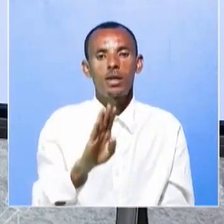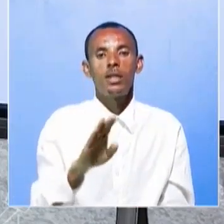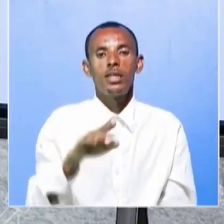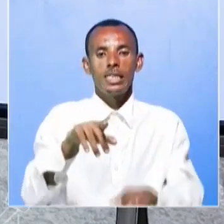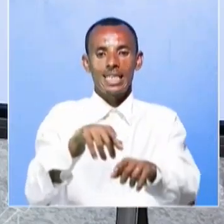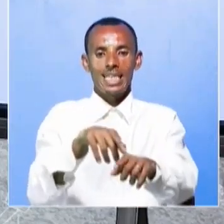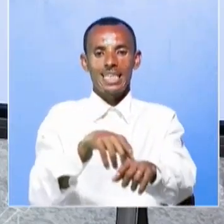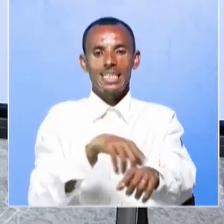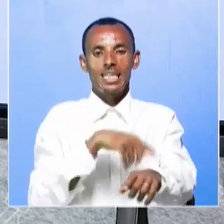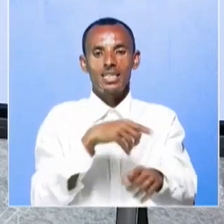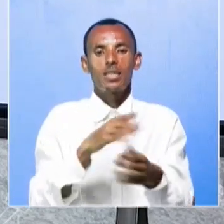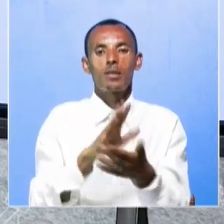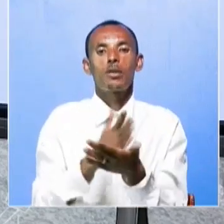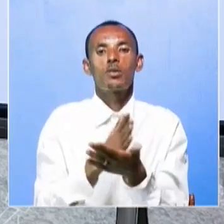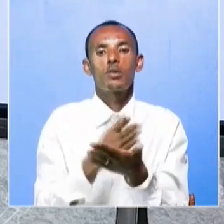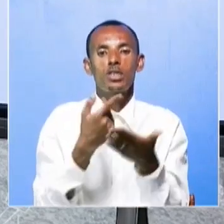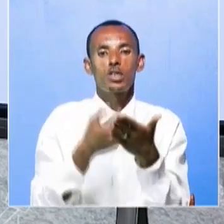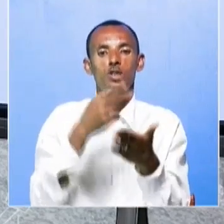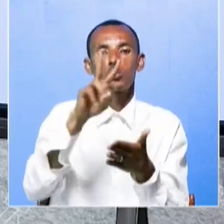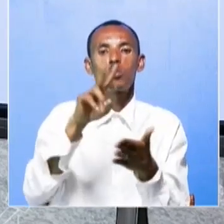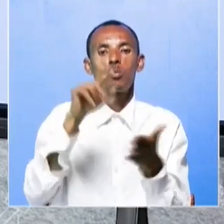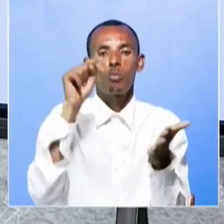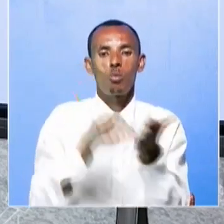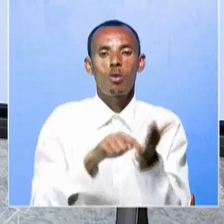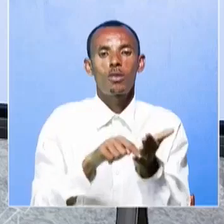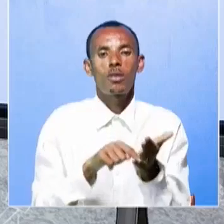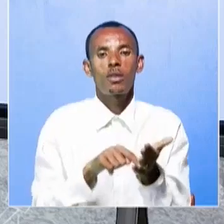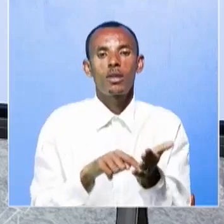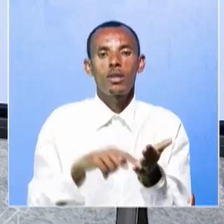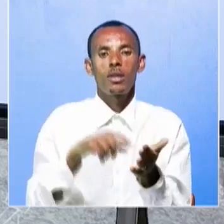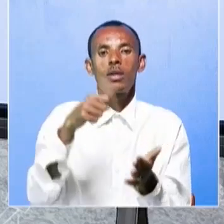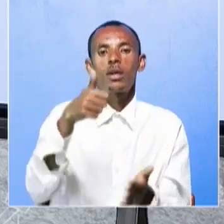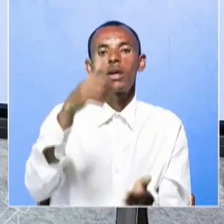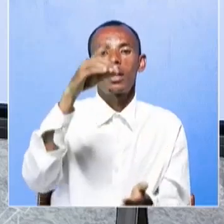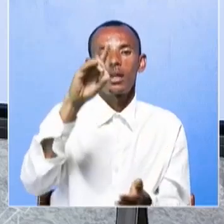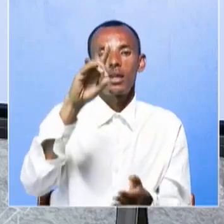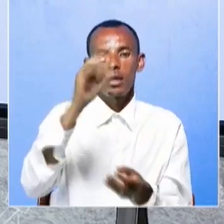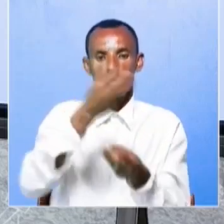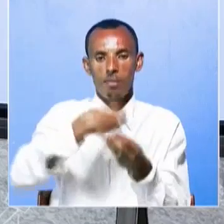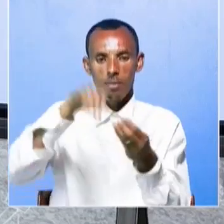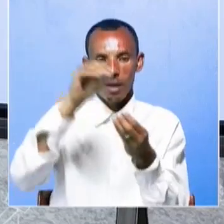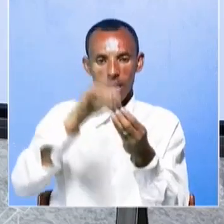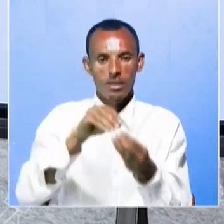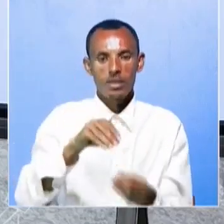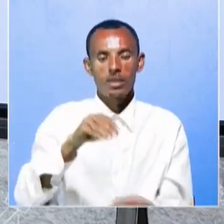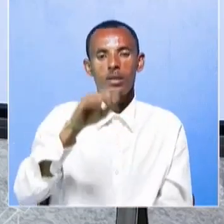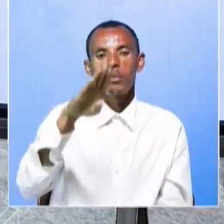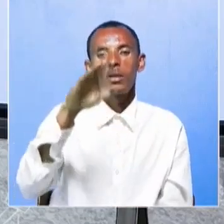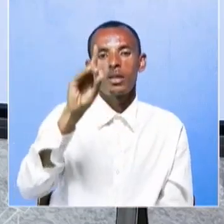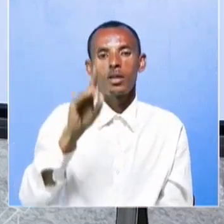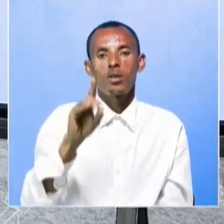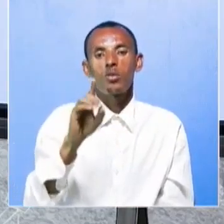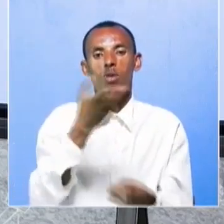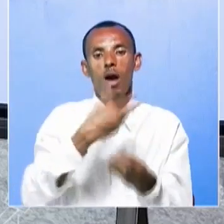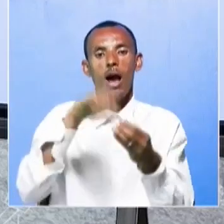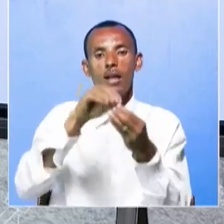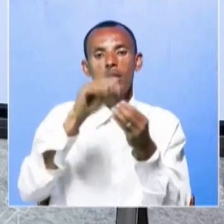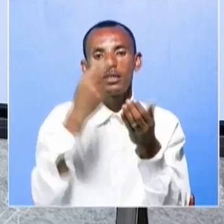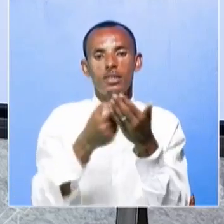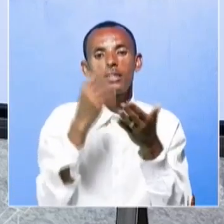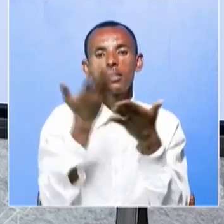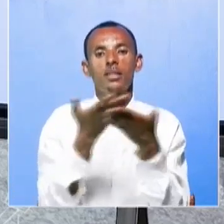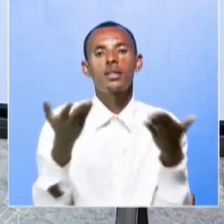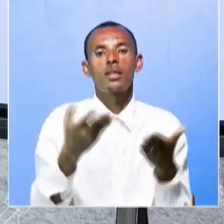distance between these 2 points. That means AD plus DB. So you need to add these 2 things.